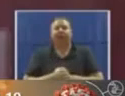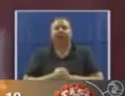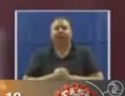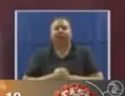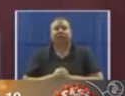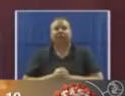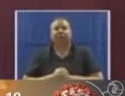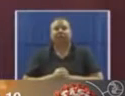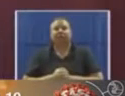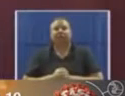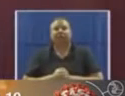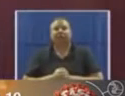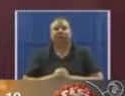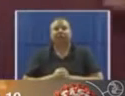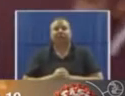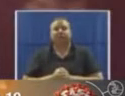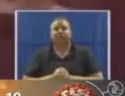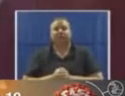Honorable Thring.